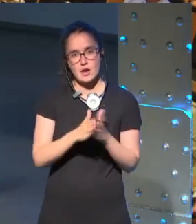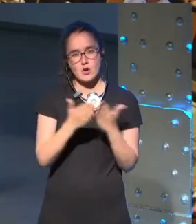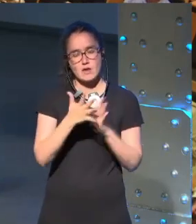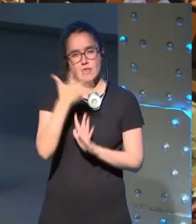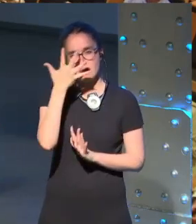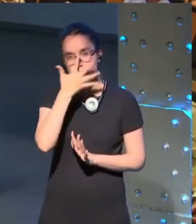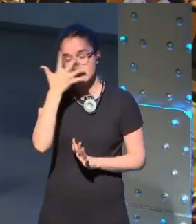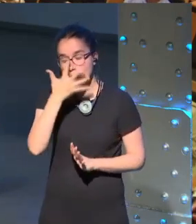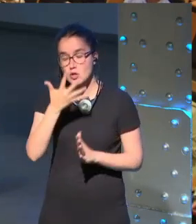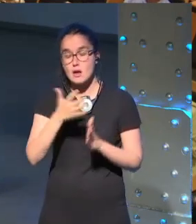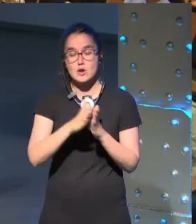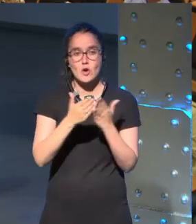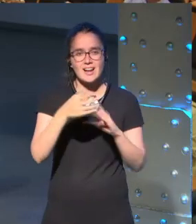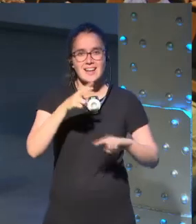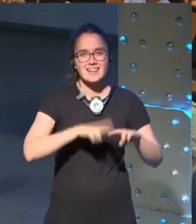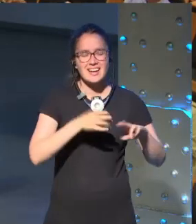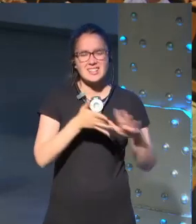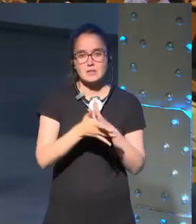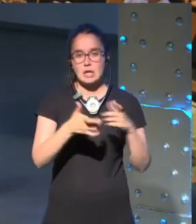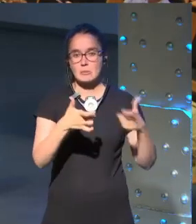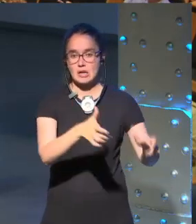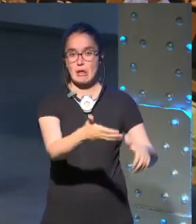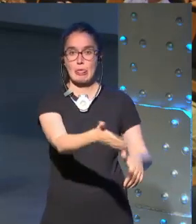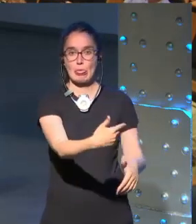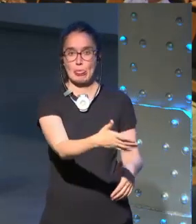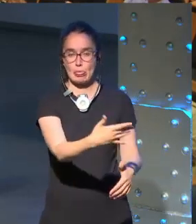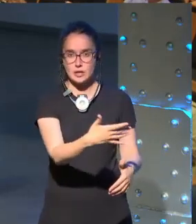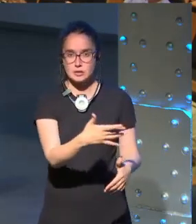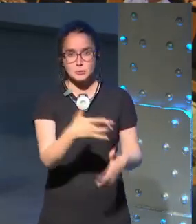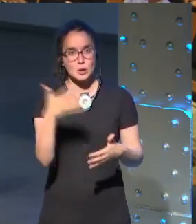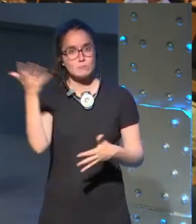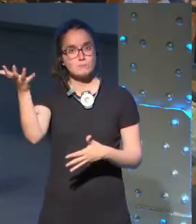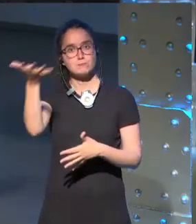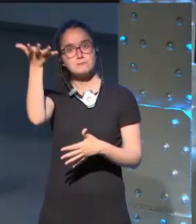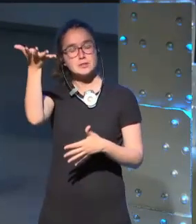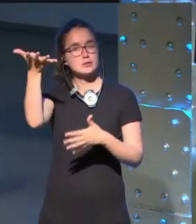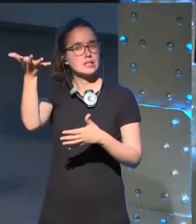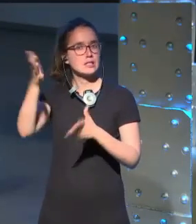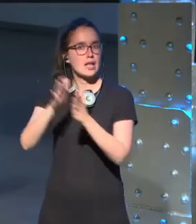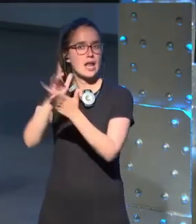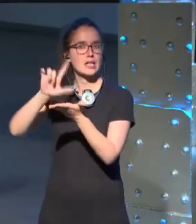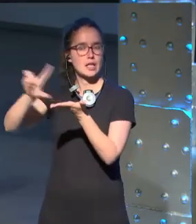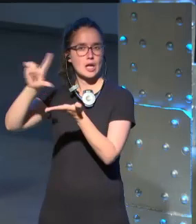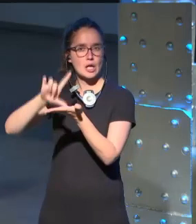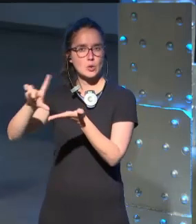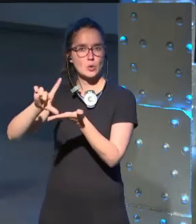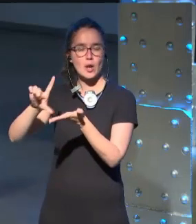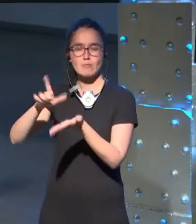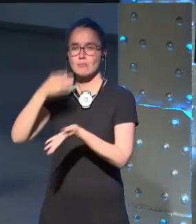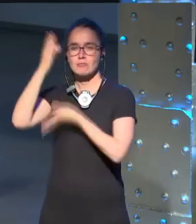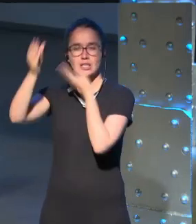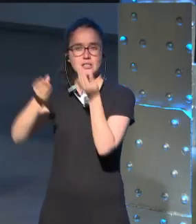generally speaking, the mystery novel is considered as a less important novel because the